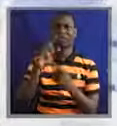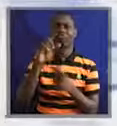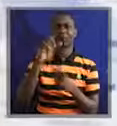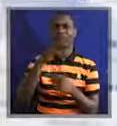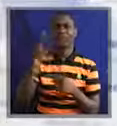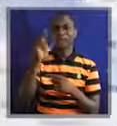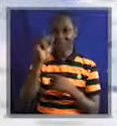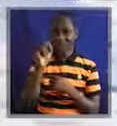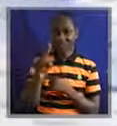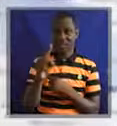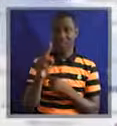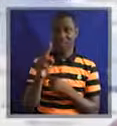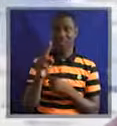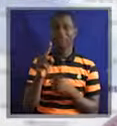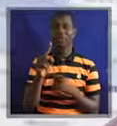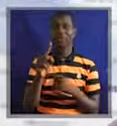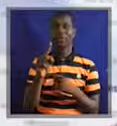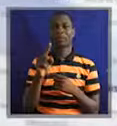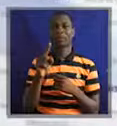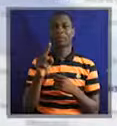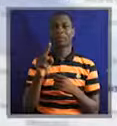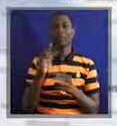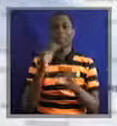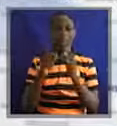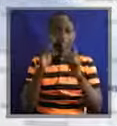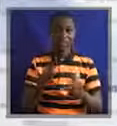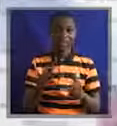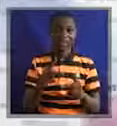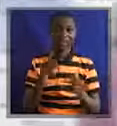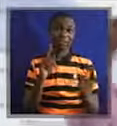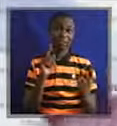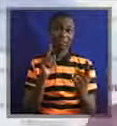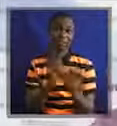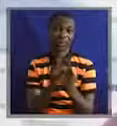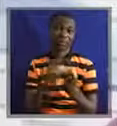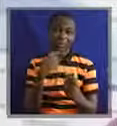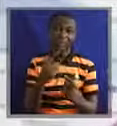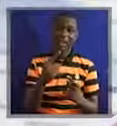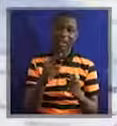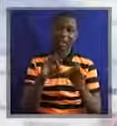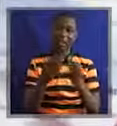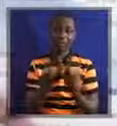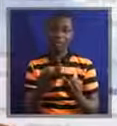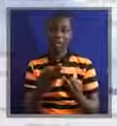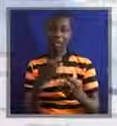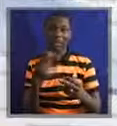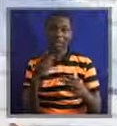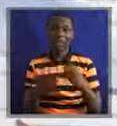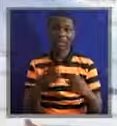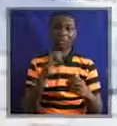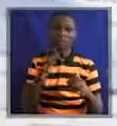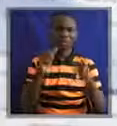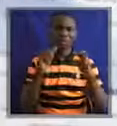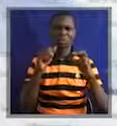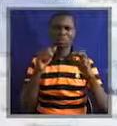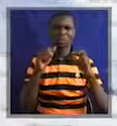11 na me cho ade bi se se obi hu Nessa would make him fear assembly any other editor. Way any idea, and one.